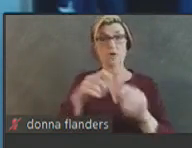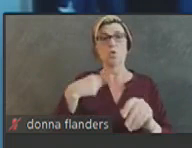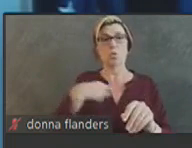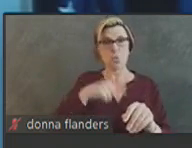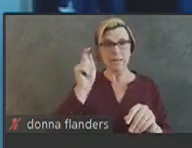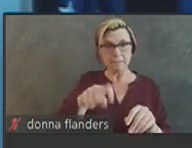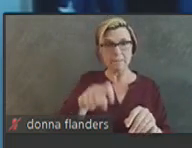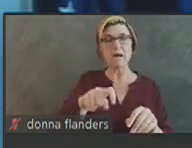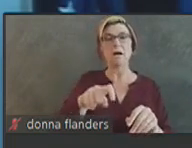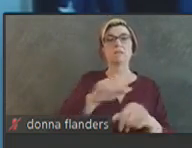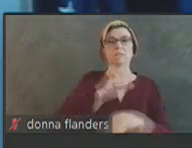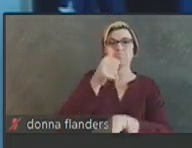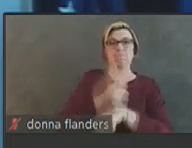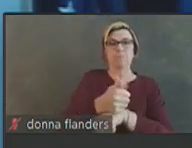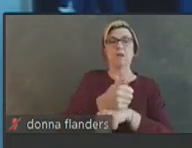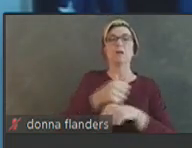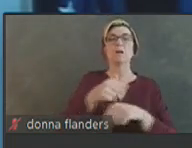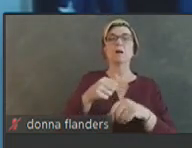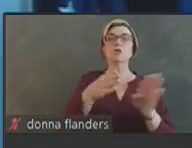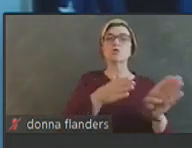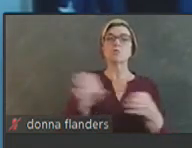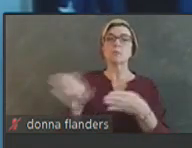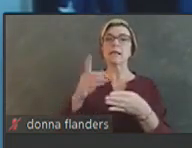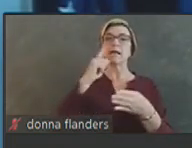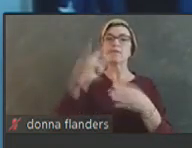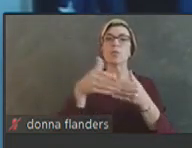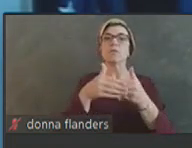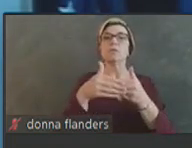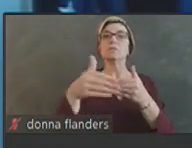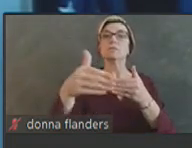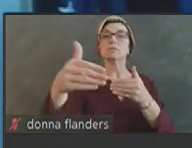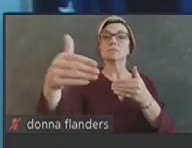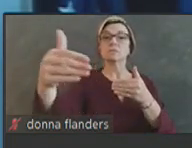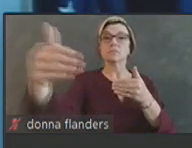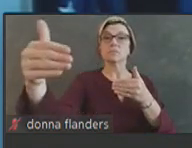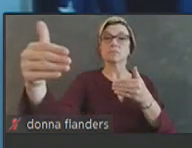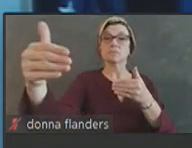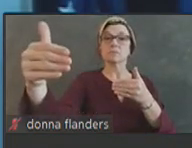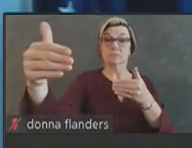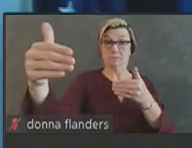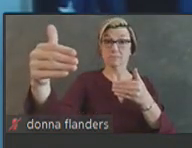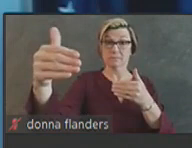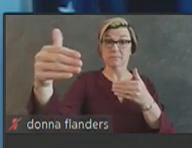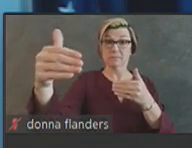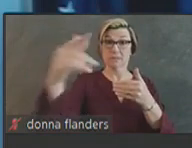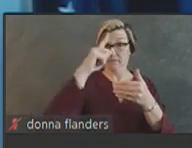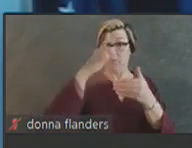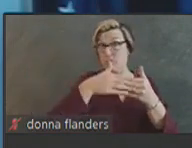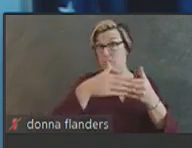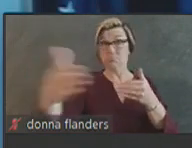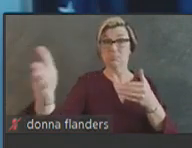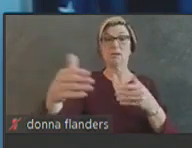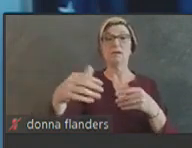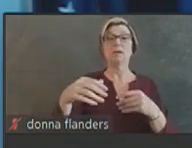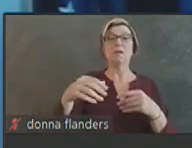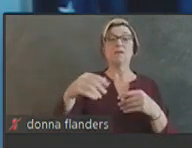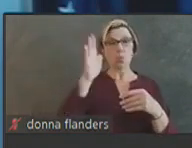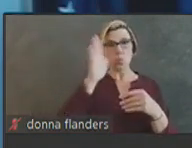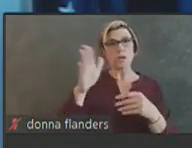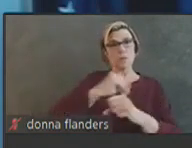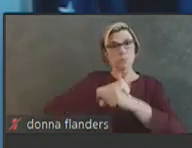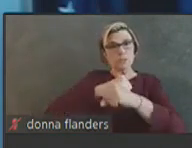a long-term strategy that eliminates the idea and the reality that people of color will